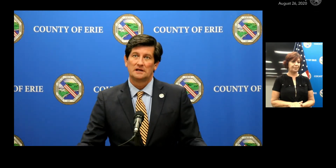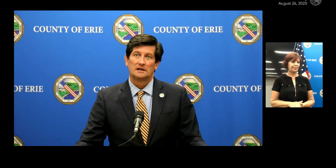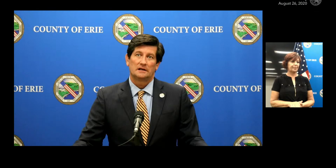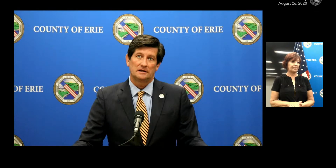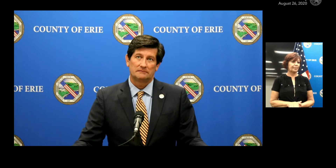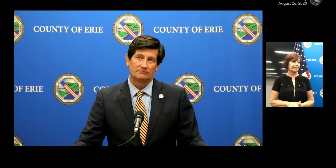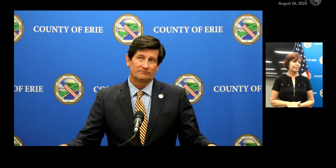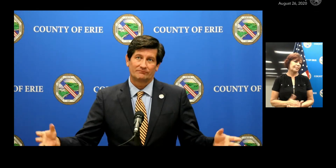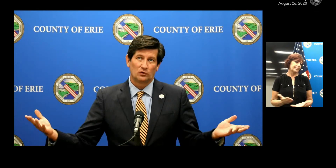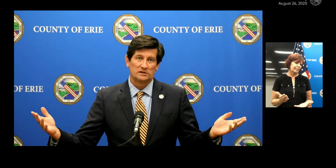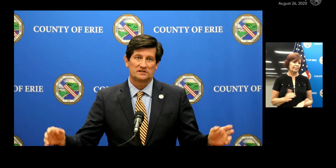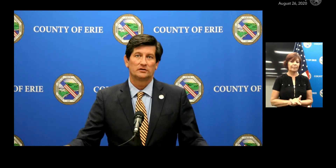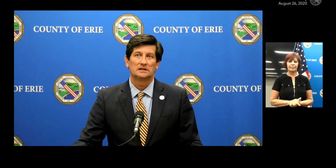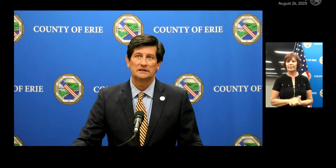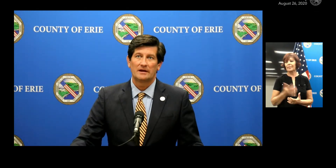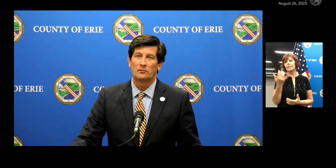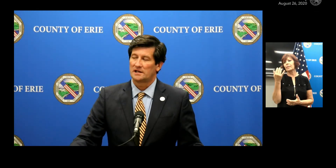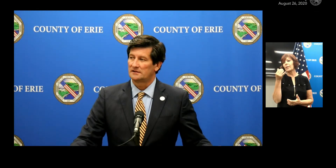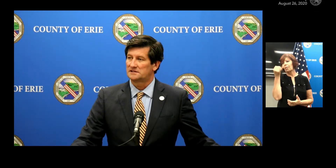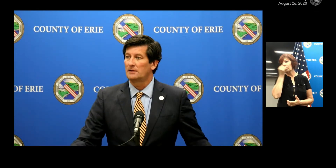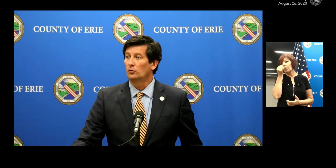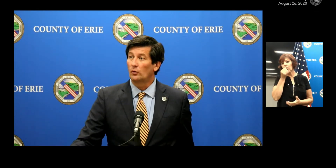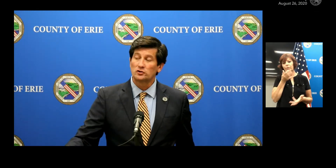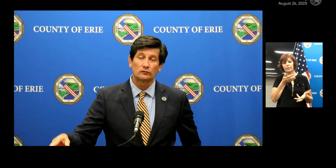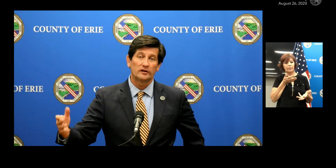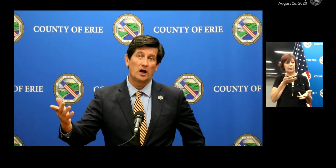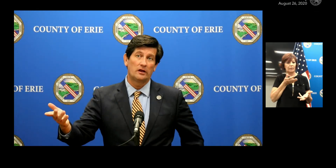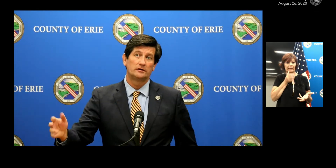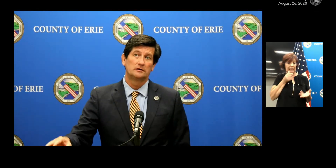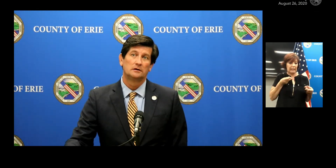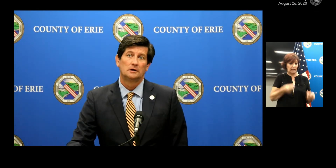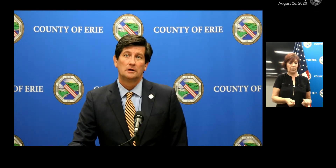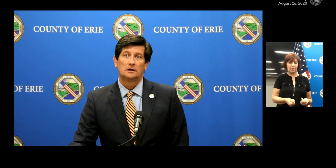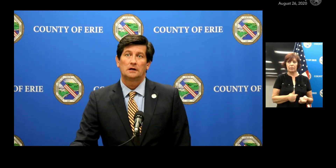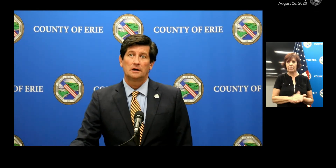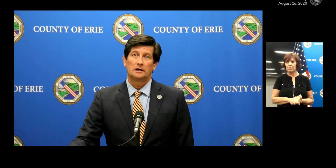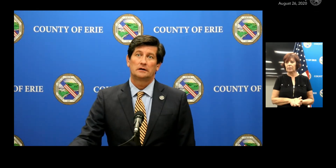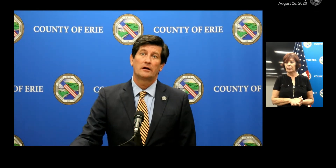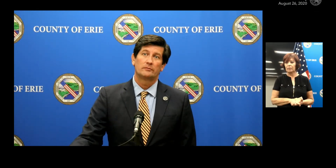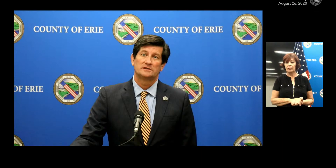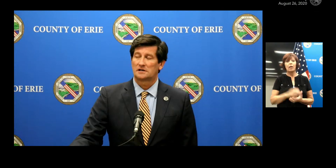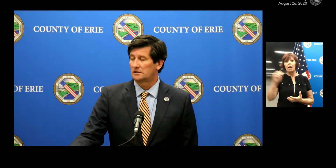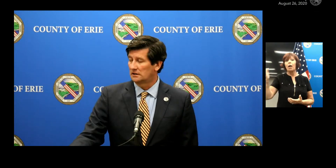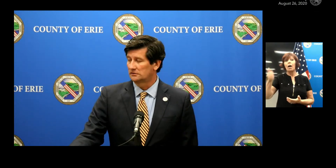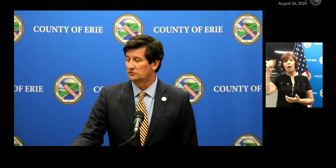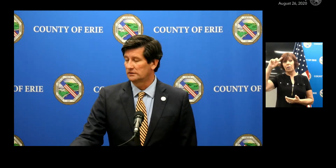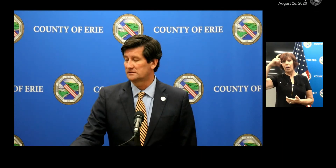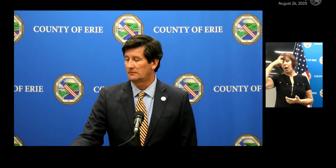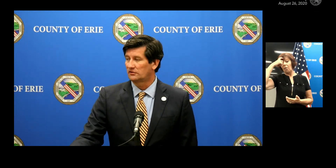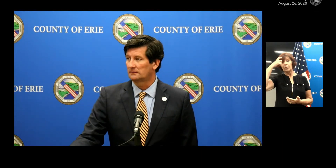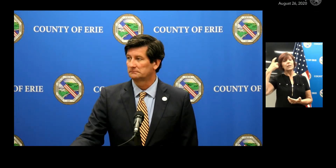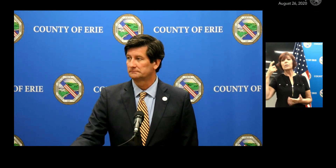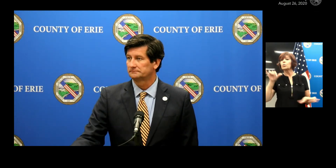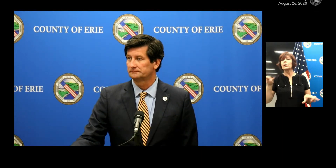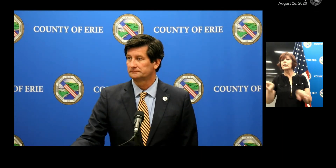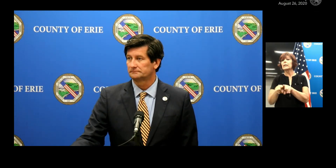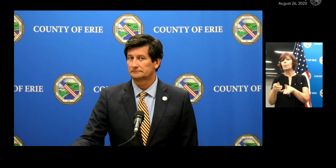because it would be silly to leave that money on the table when truthfully other governments are doing the same